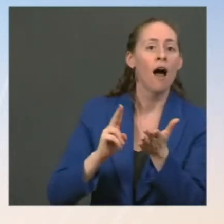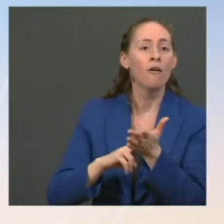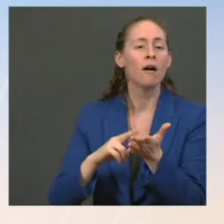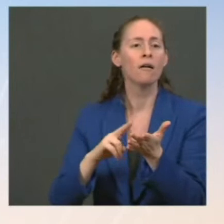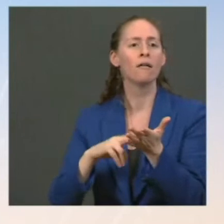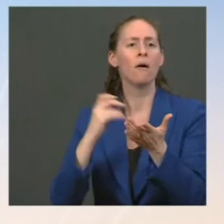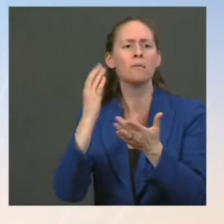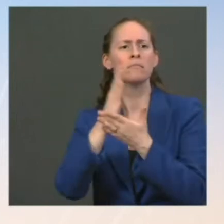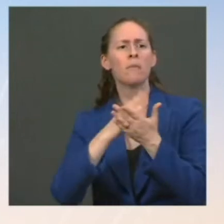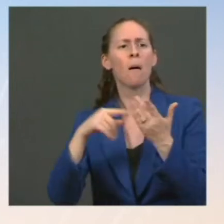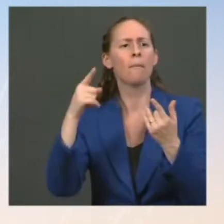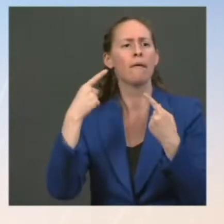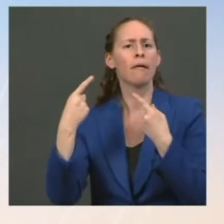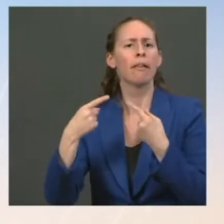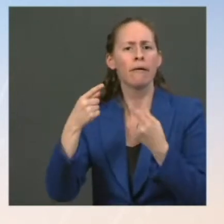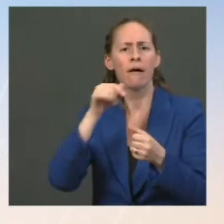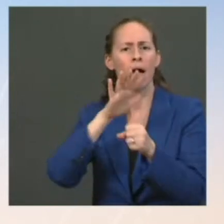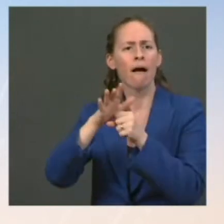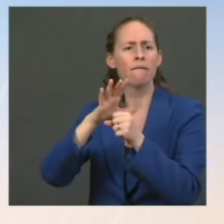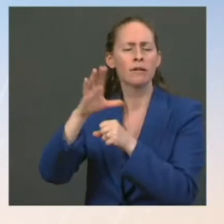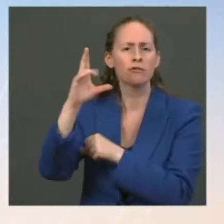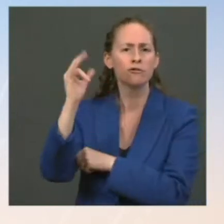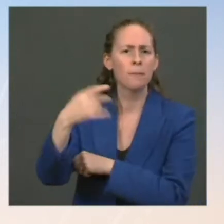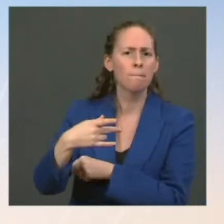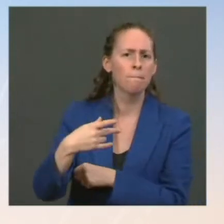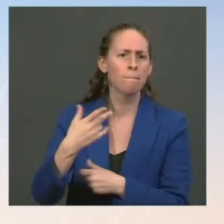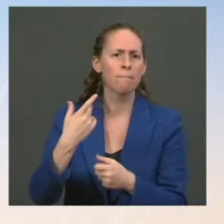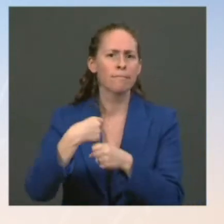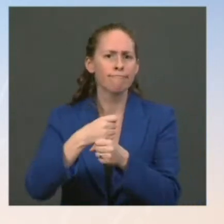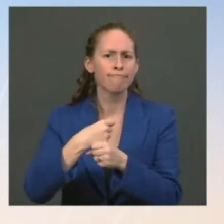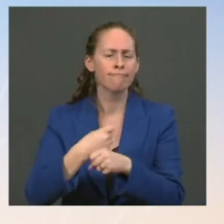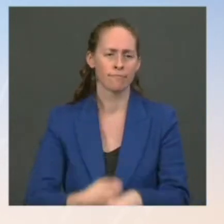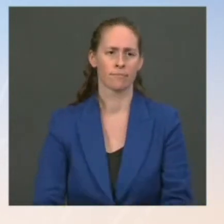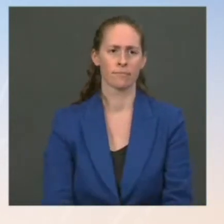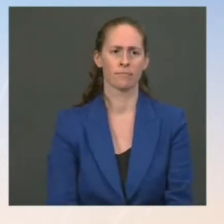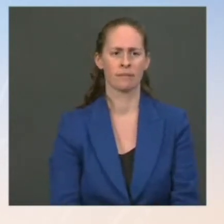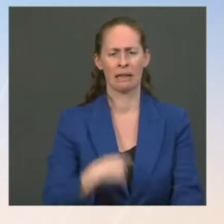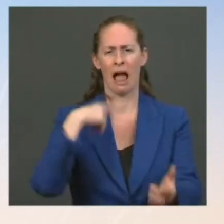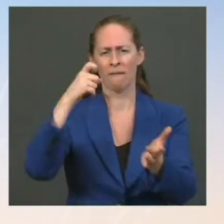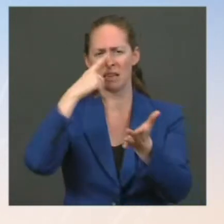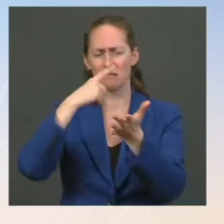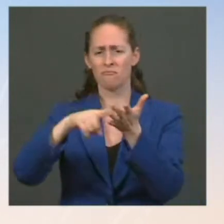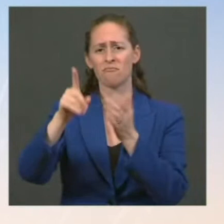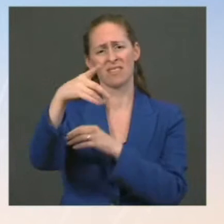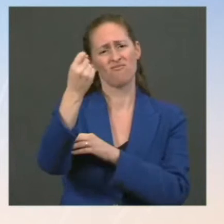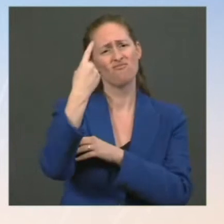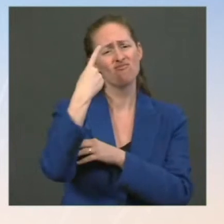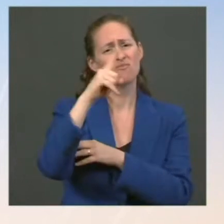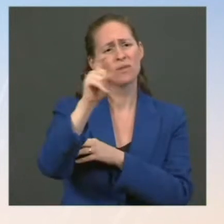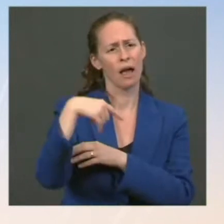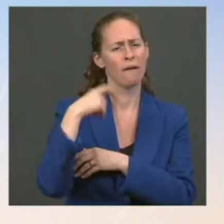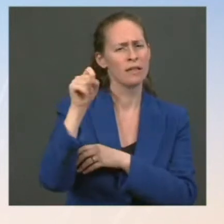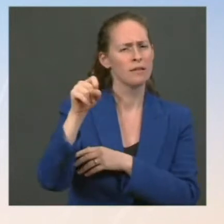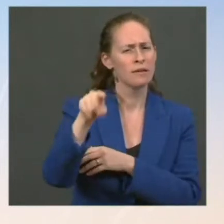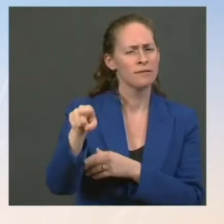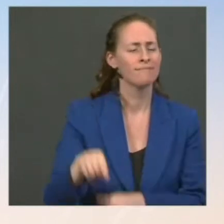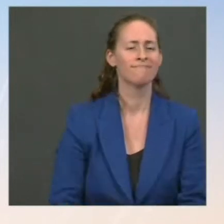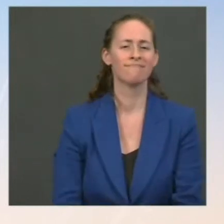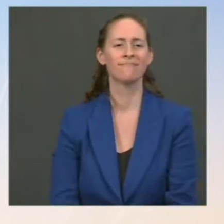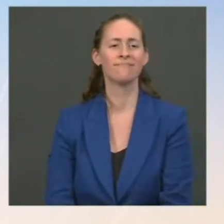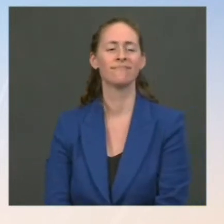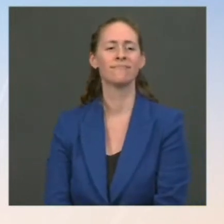need. I'd have to check with our team on an assessment of that, David. It's a totally fair question. And a last question for you, which has to do with